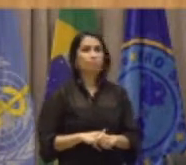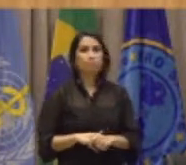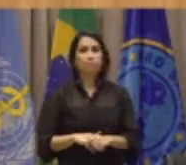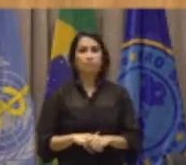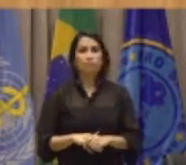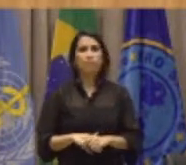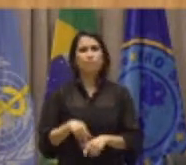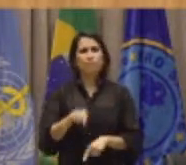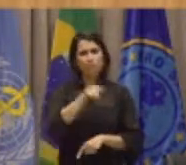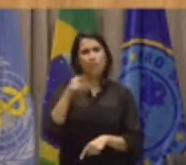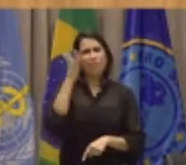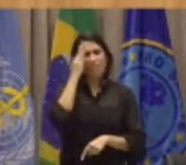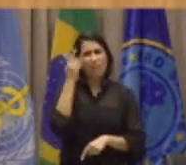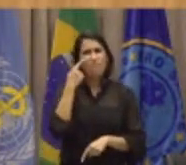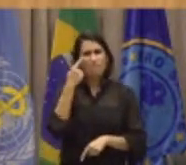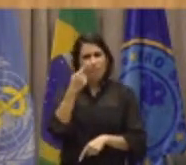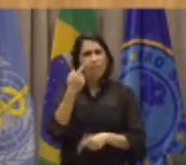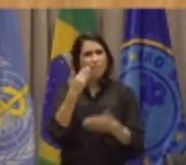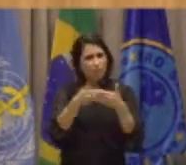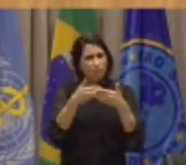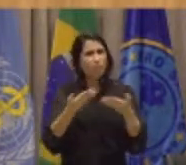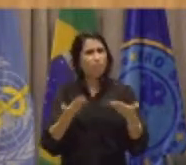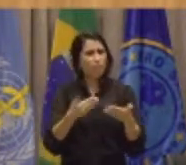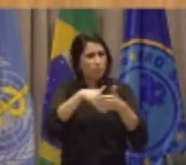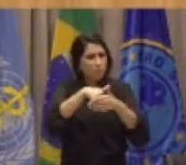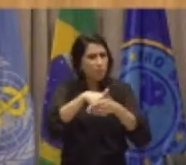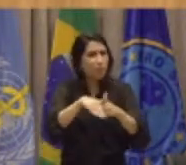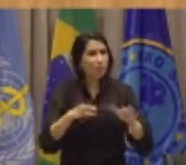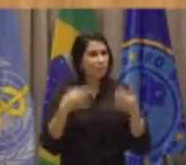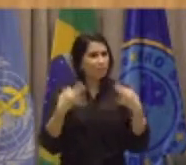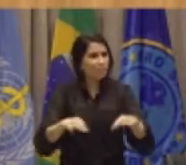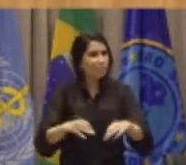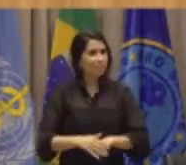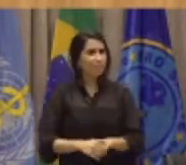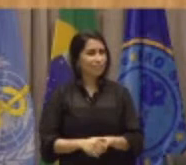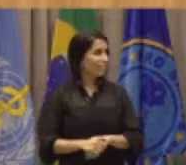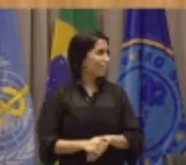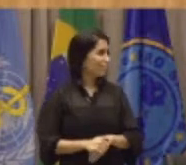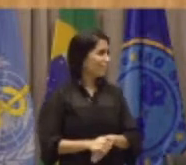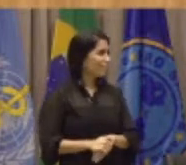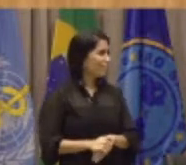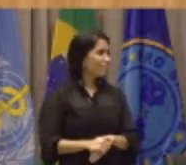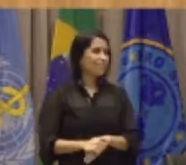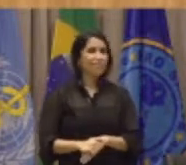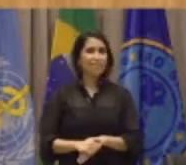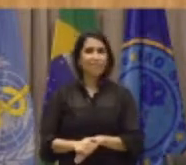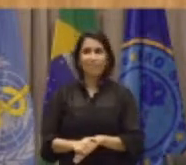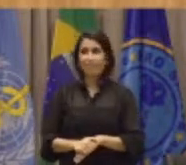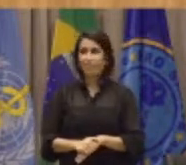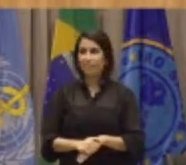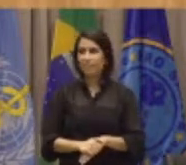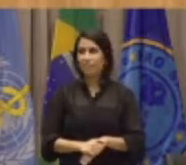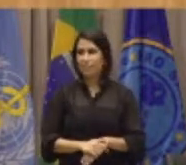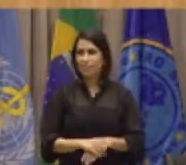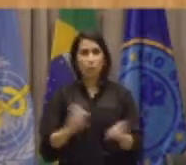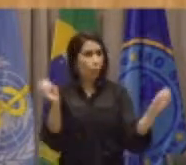I know that you want to watch the game, but I